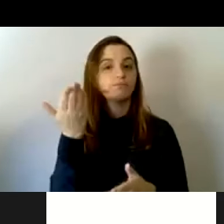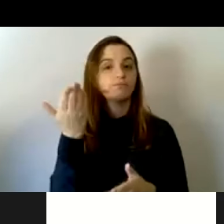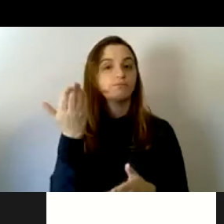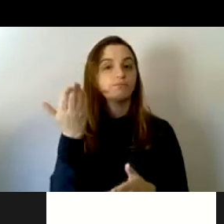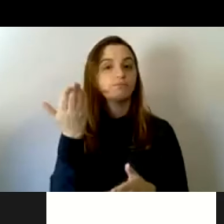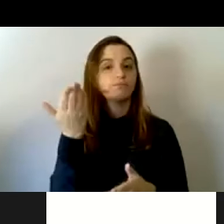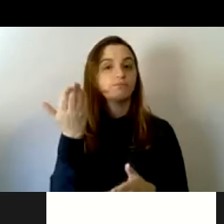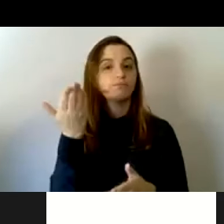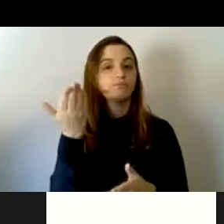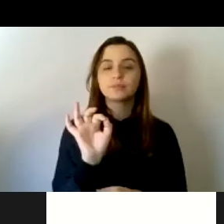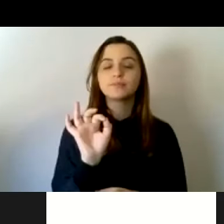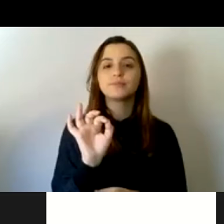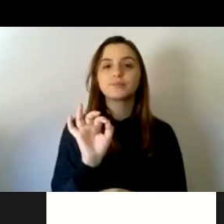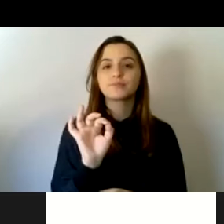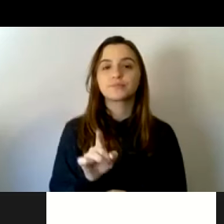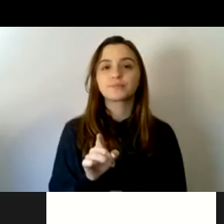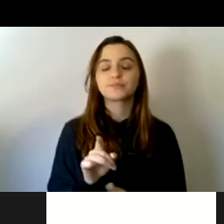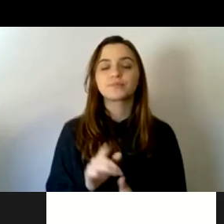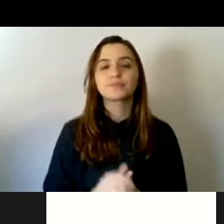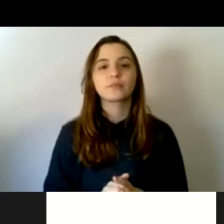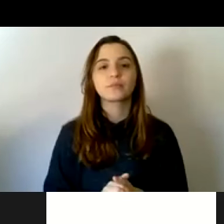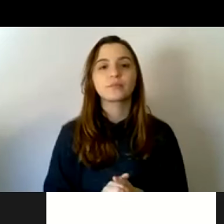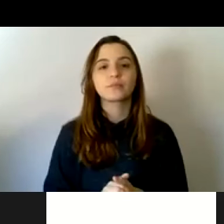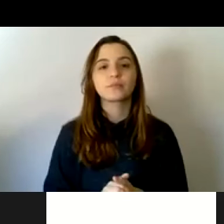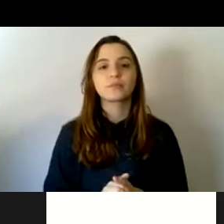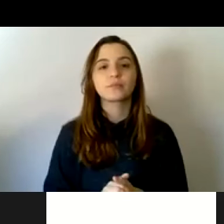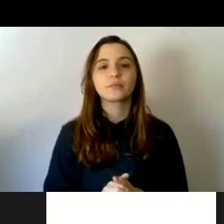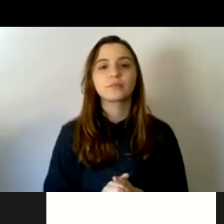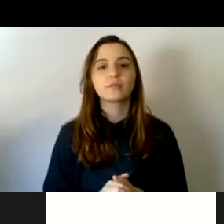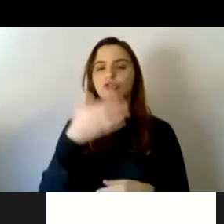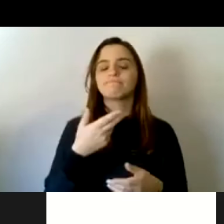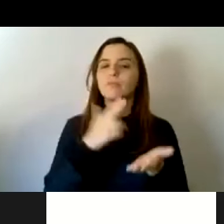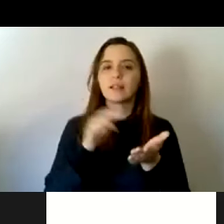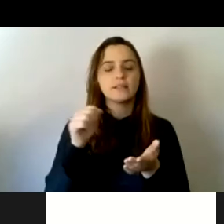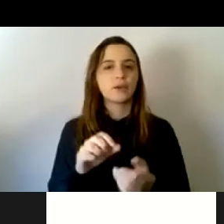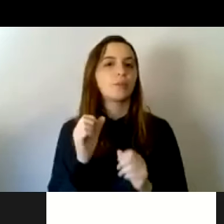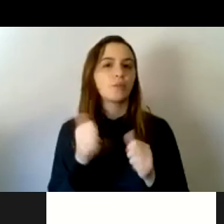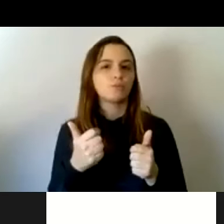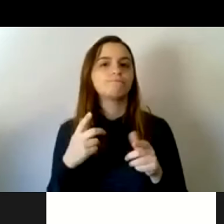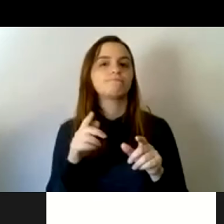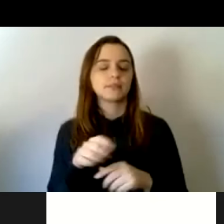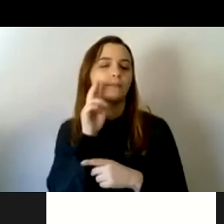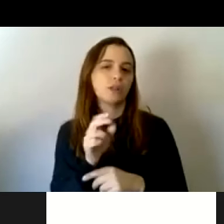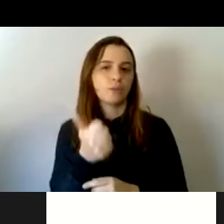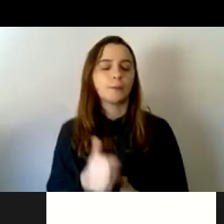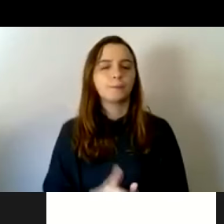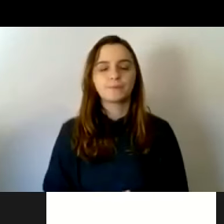I honestly think it's a really good point of view. Any of the panelists want to reflect on